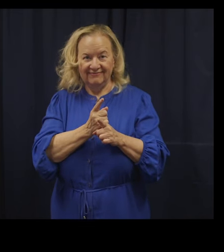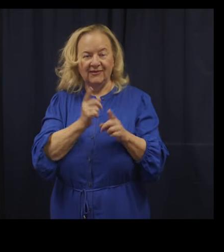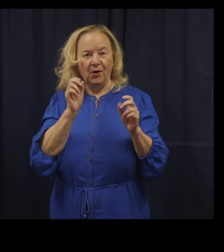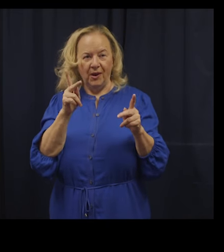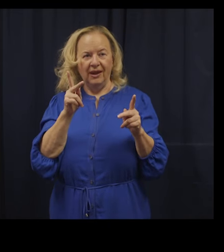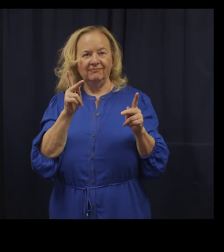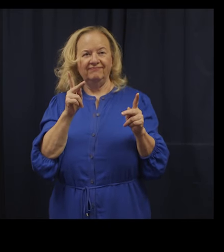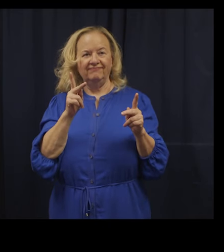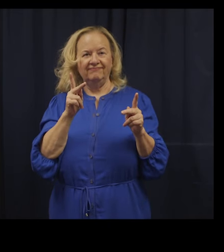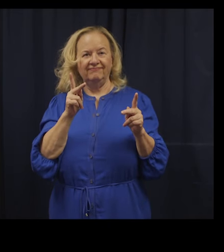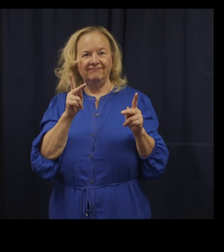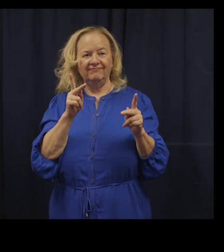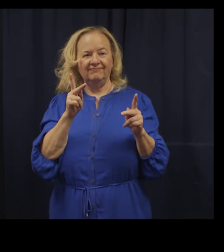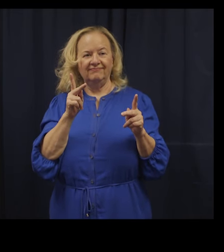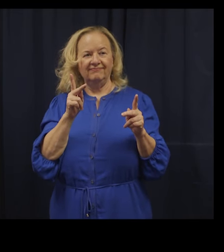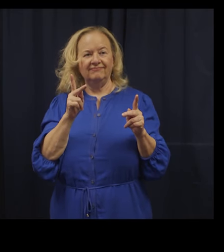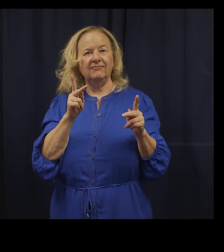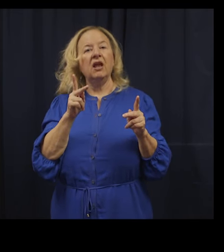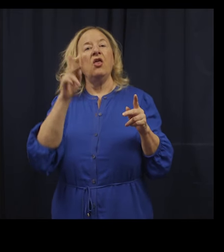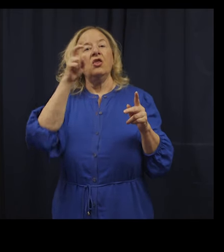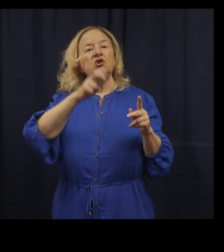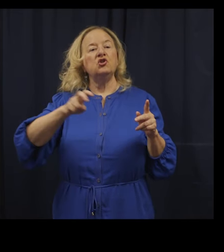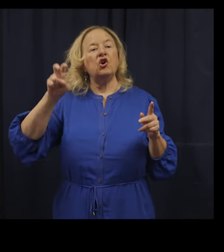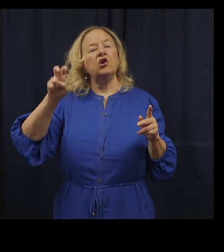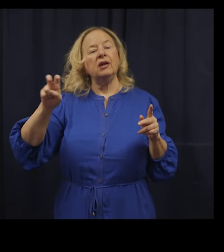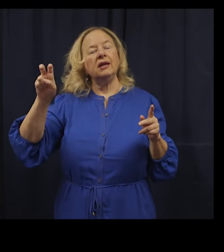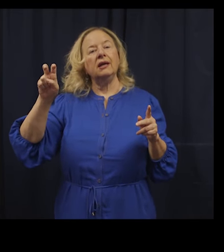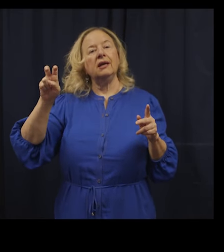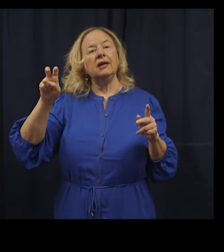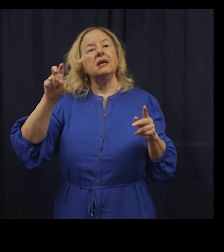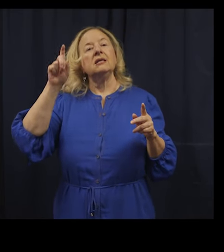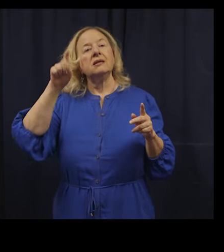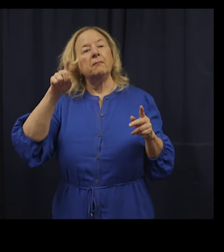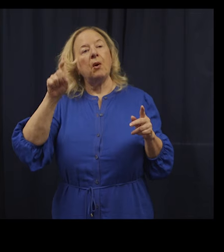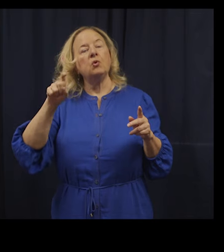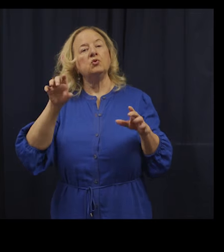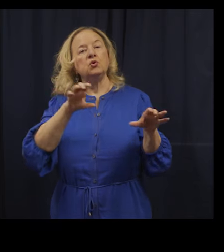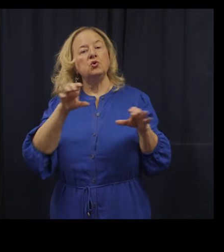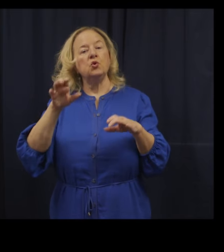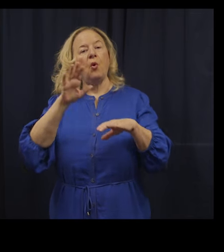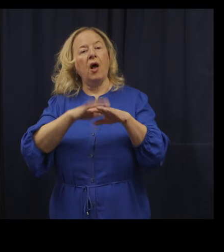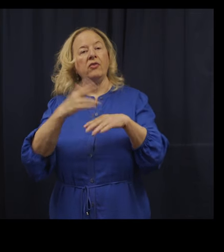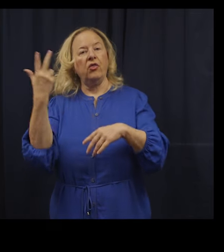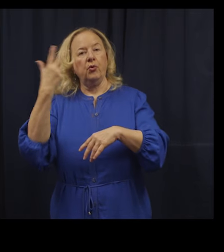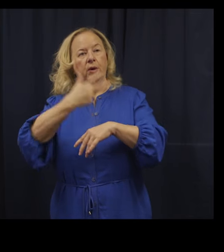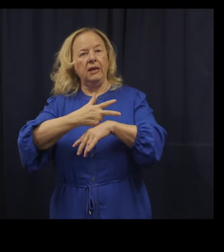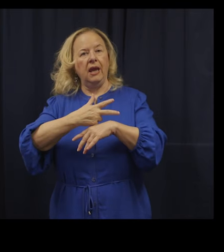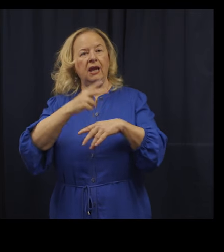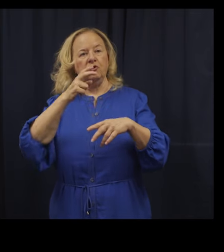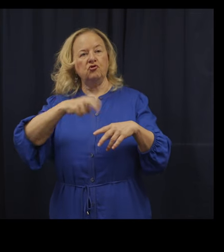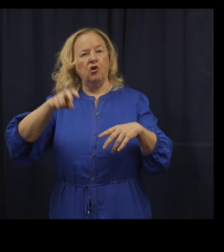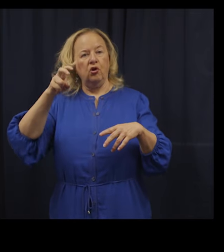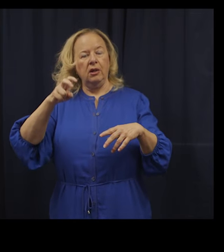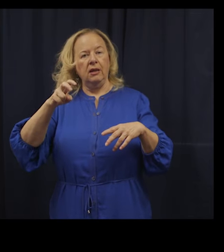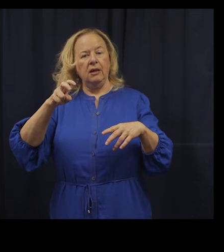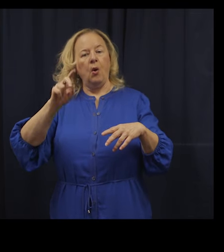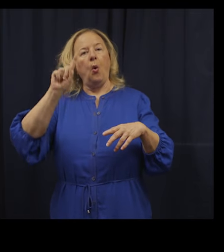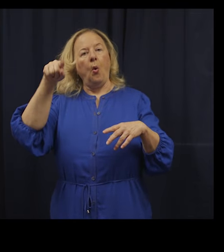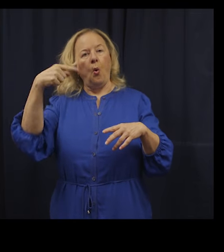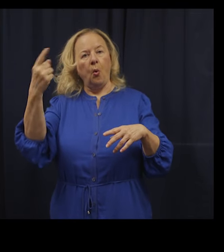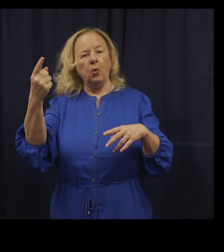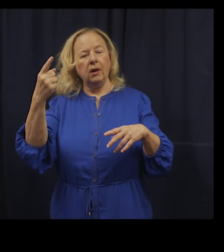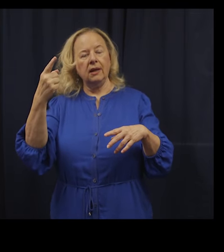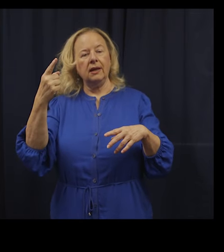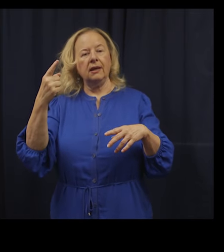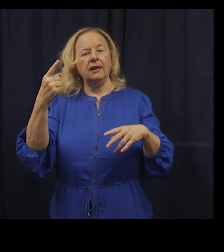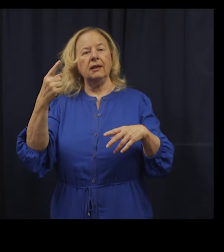Okay. The journey that they were supposed to take when they went on the 3-day journey was only to